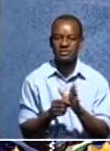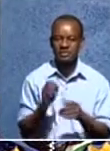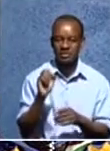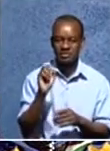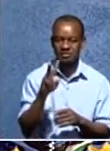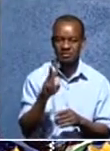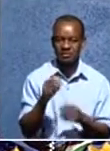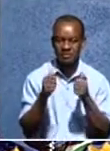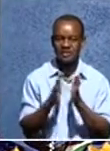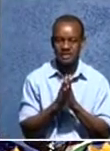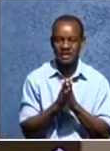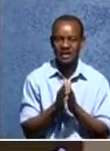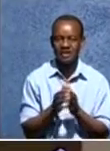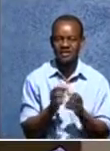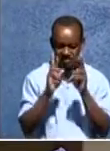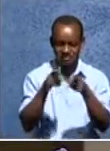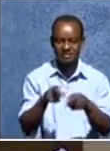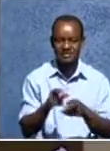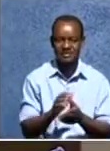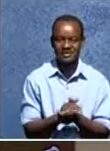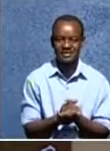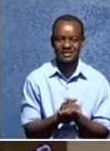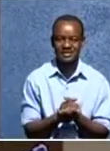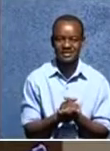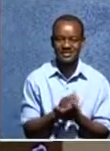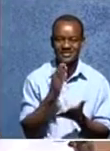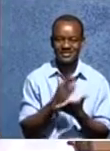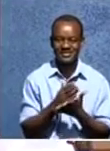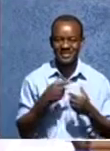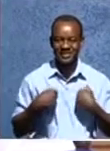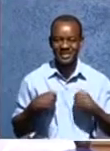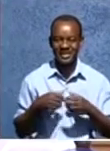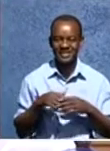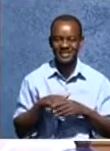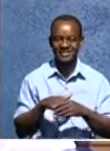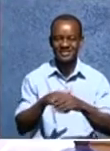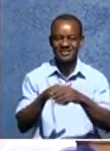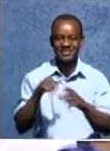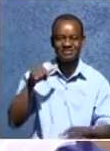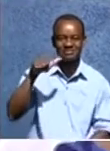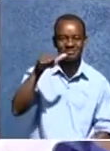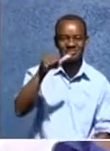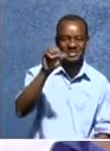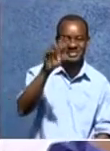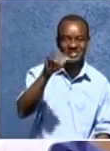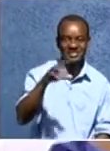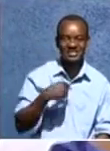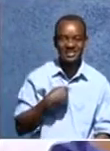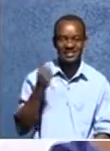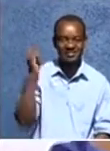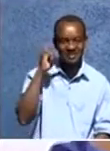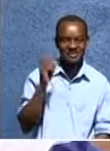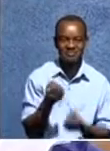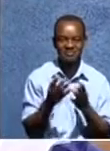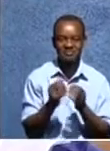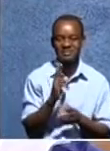Namibia. And basically, you have 1 second. As you are traveling to Oshakati, I believe a lot of us where the main event